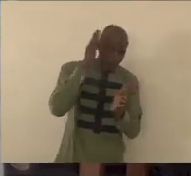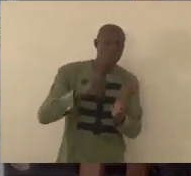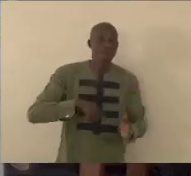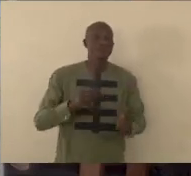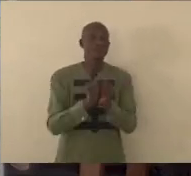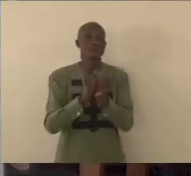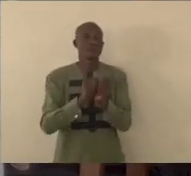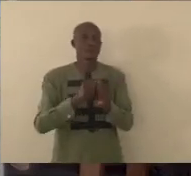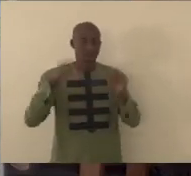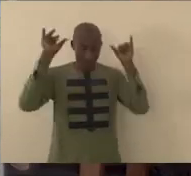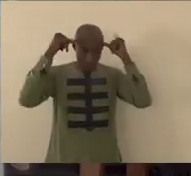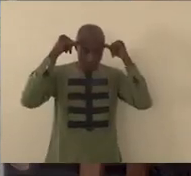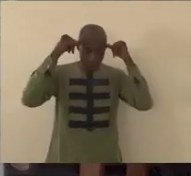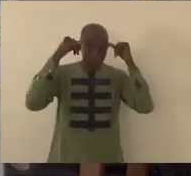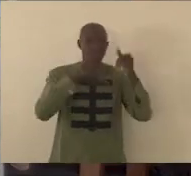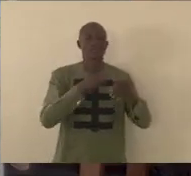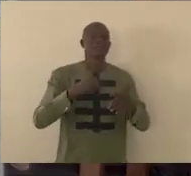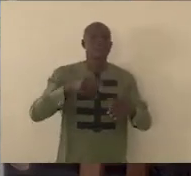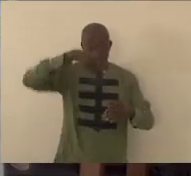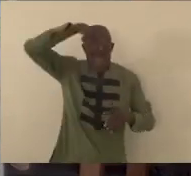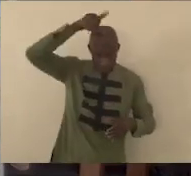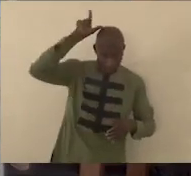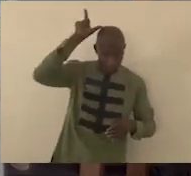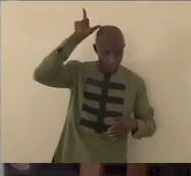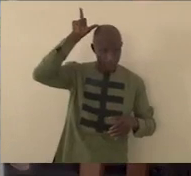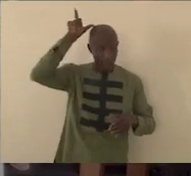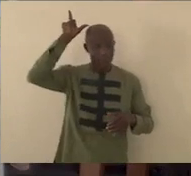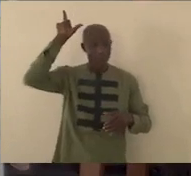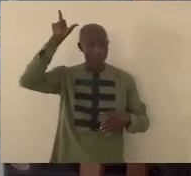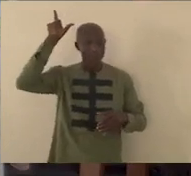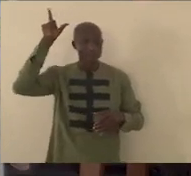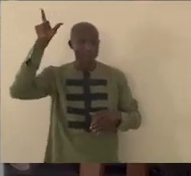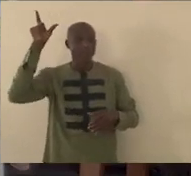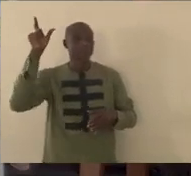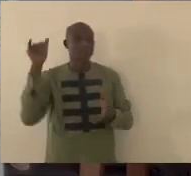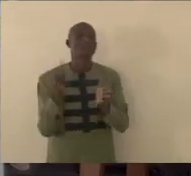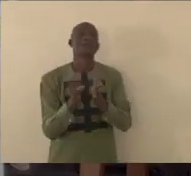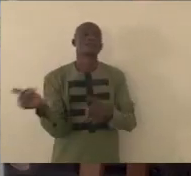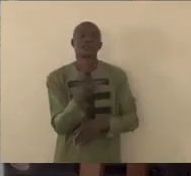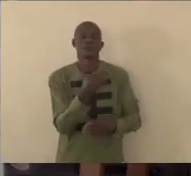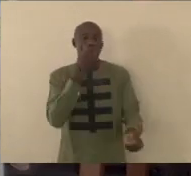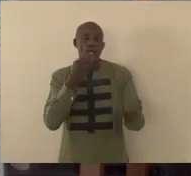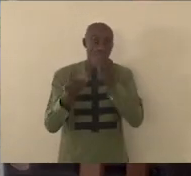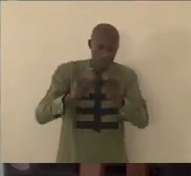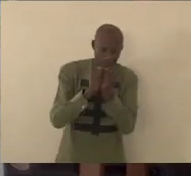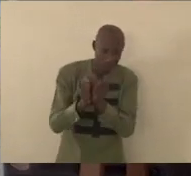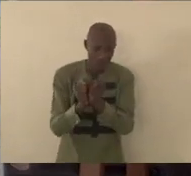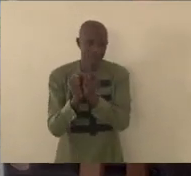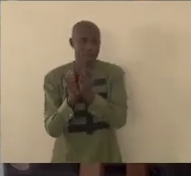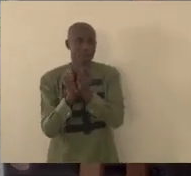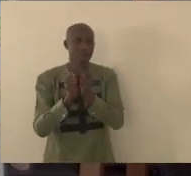leopard will lie down with the kid, the calf and the lion will and the fatling, that they will feed